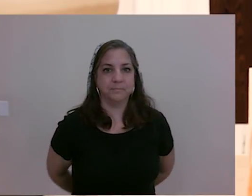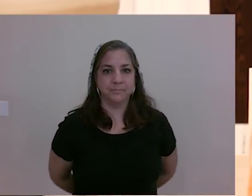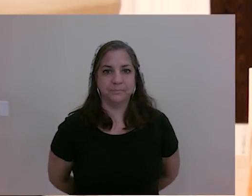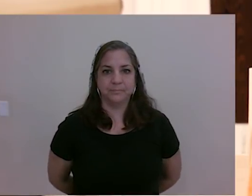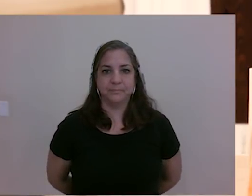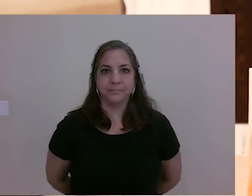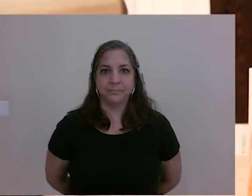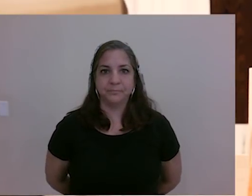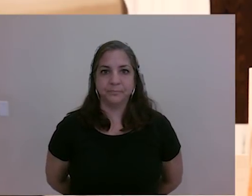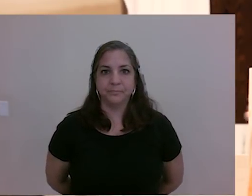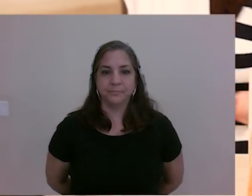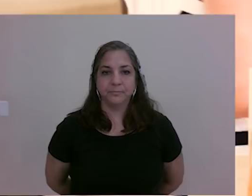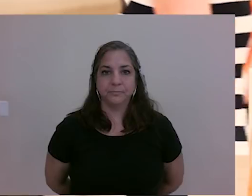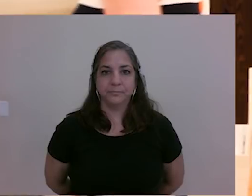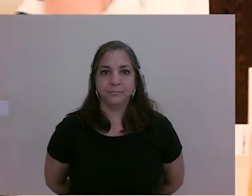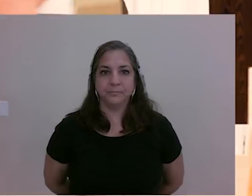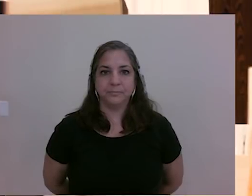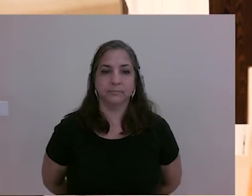God.